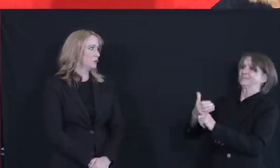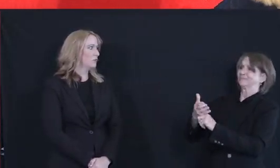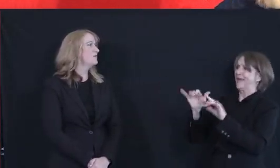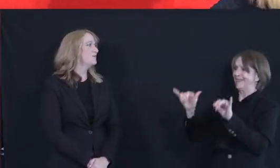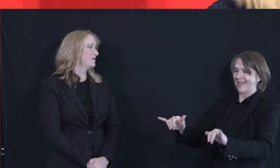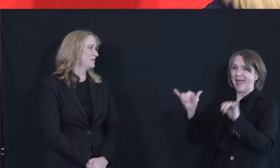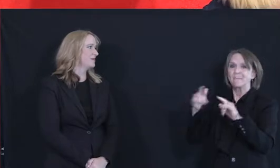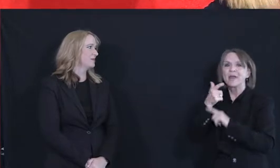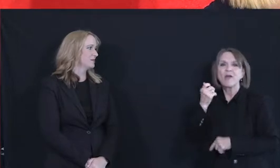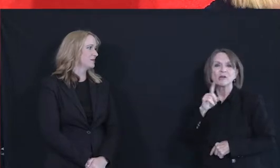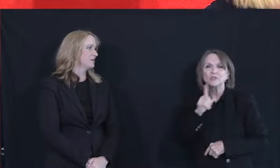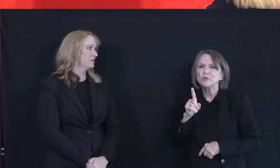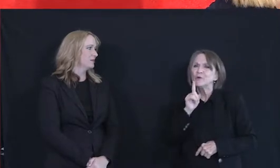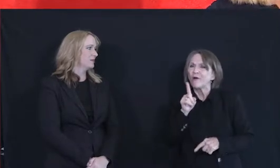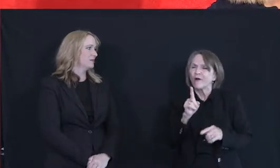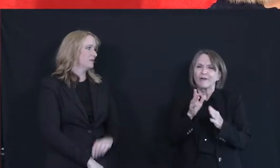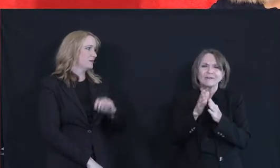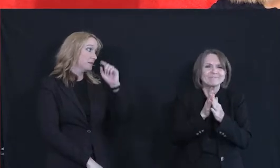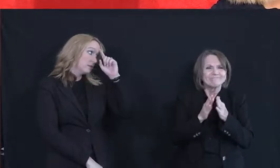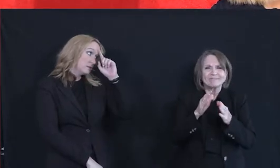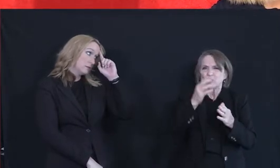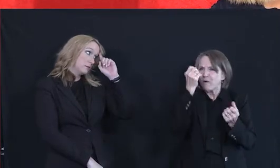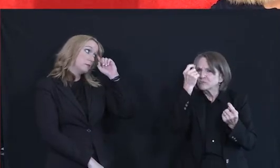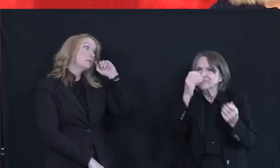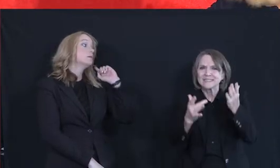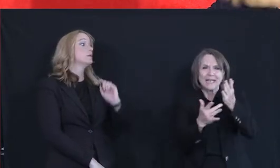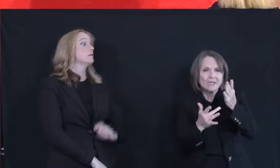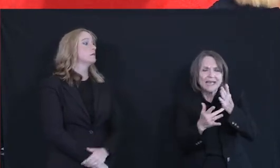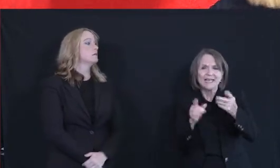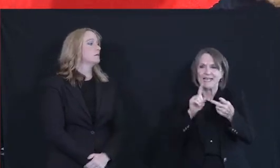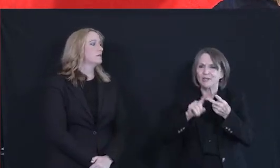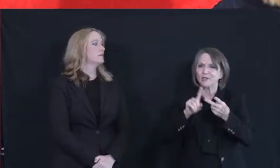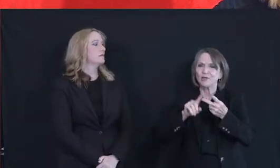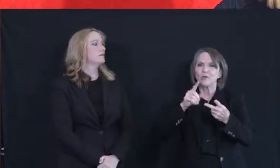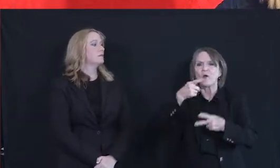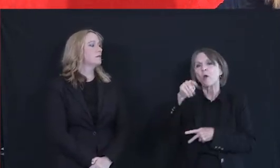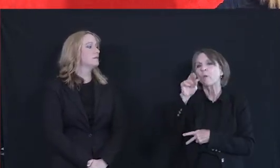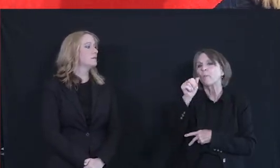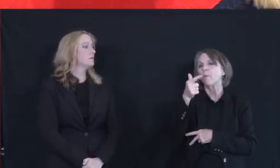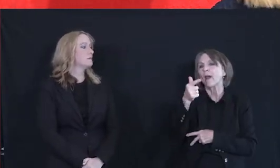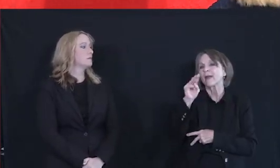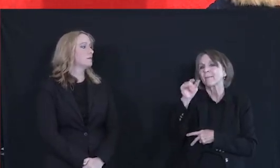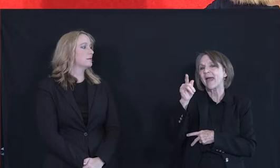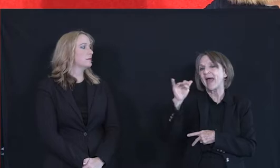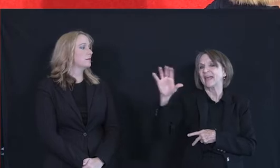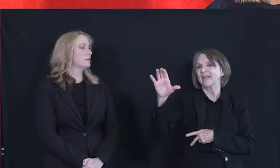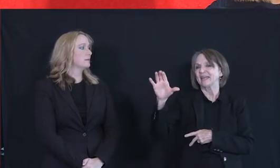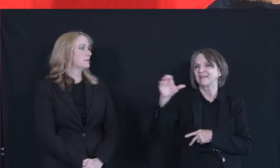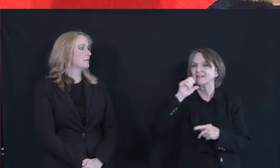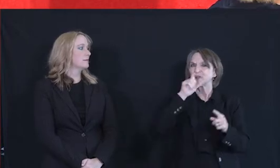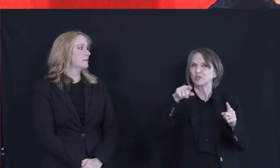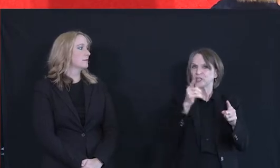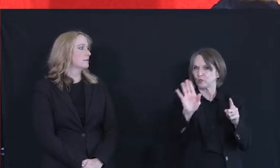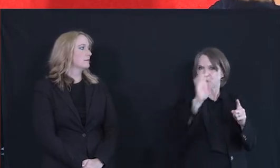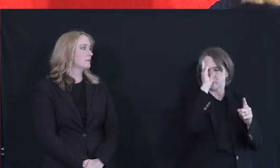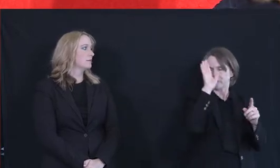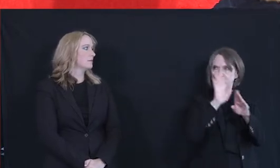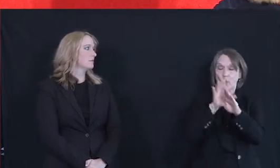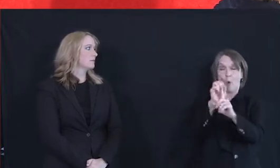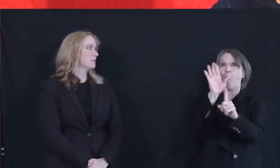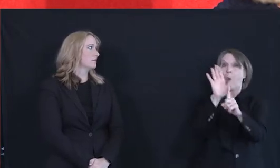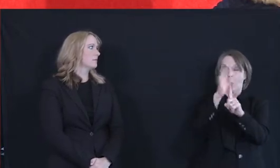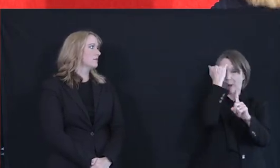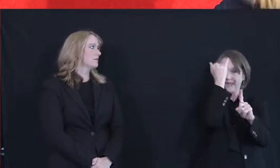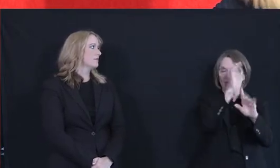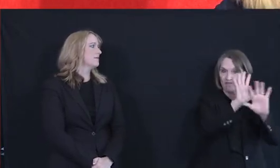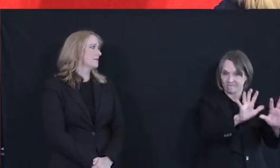because you're on The Cutting Edge of Technology you are pragmatic not ideological and you're talking about sitting down and just talking